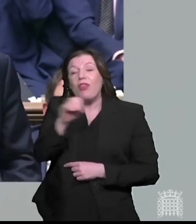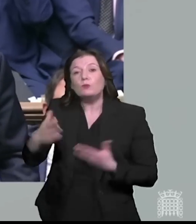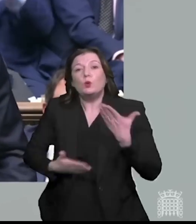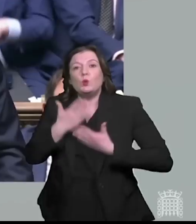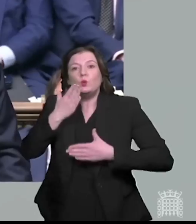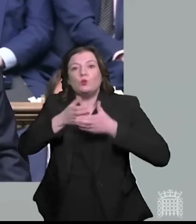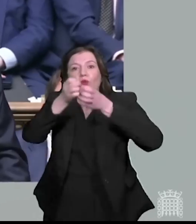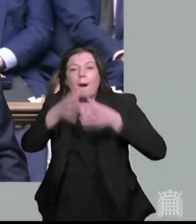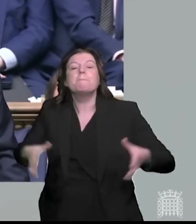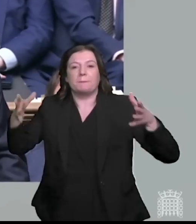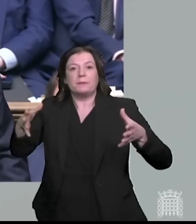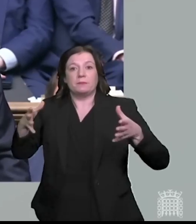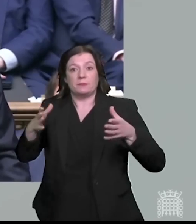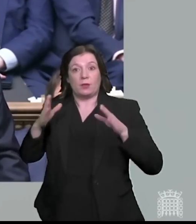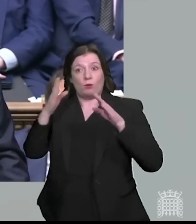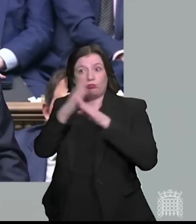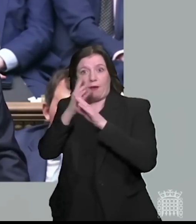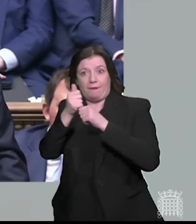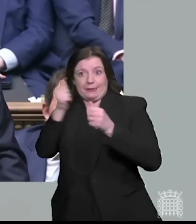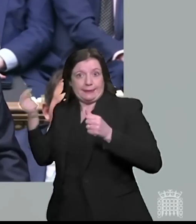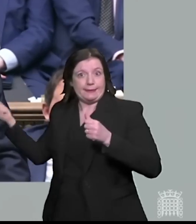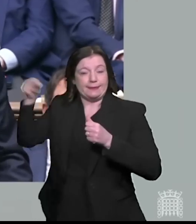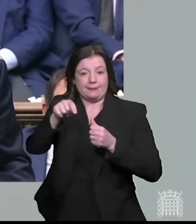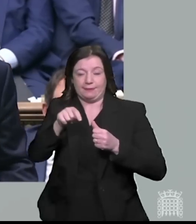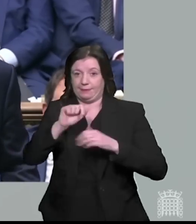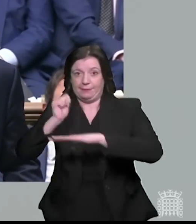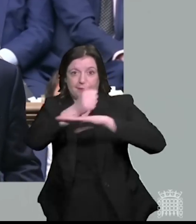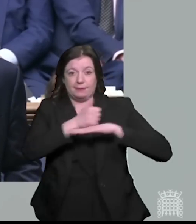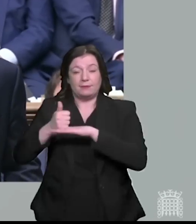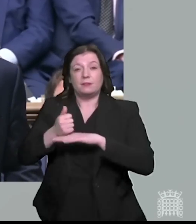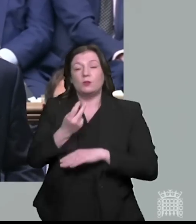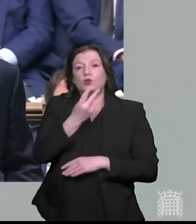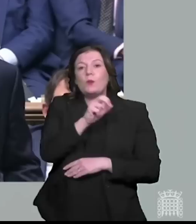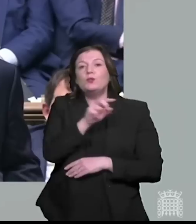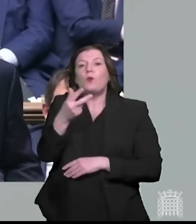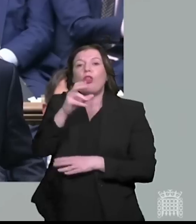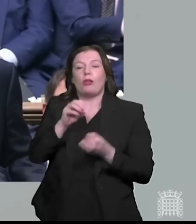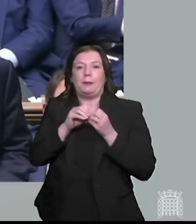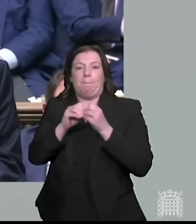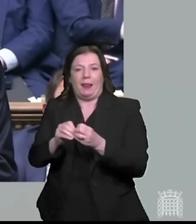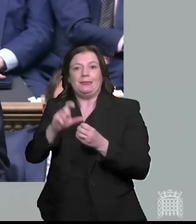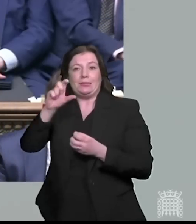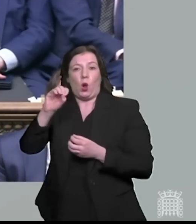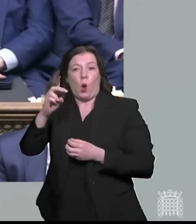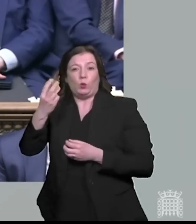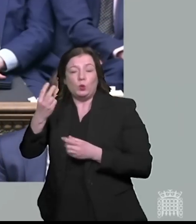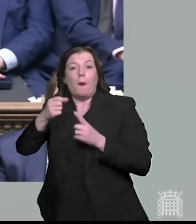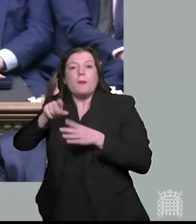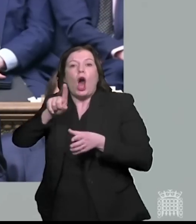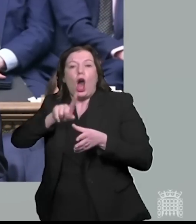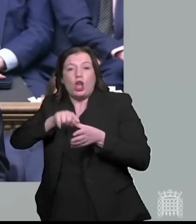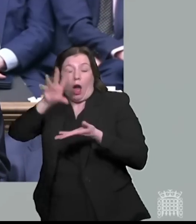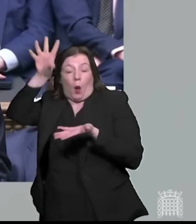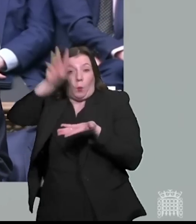jobs, attract private sector investment, and help capture 20 to 30 million tonnes of CO2 per year